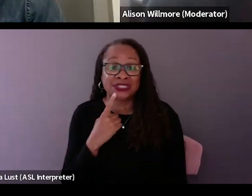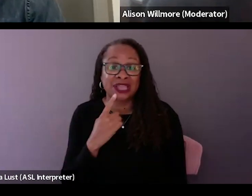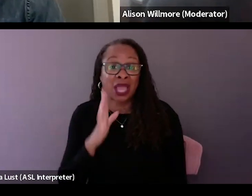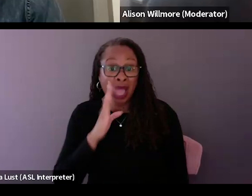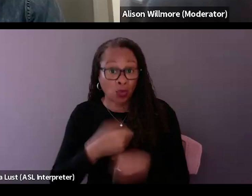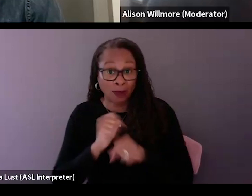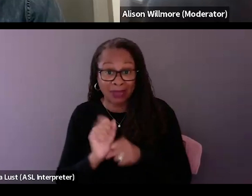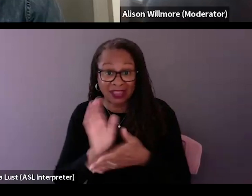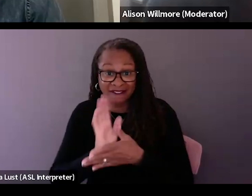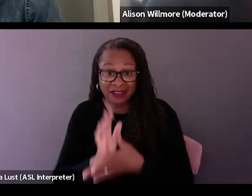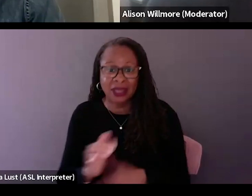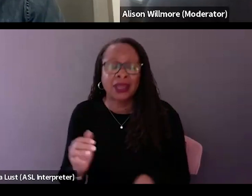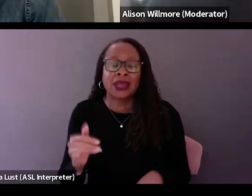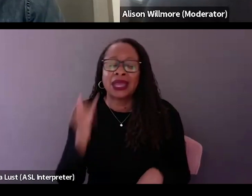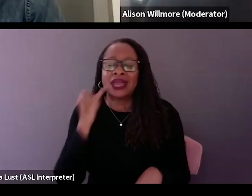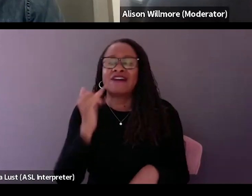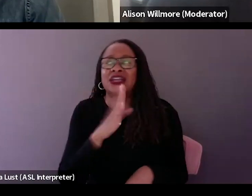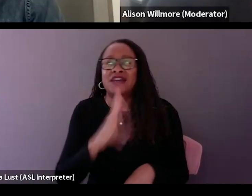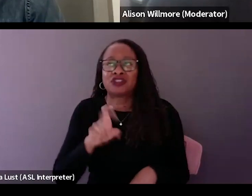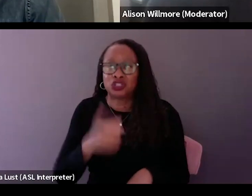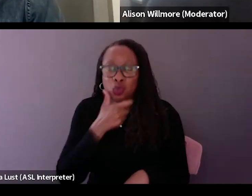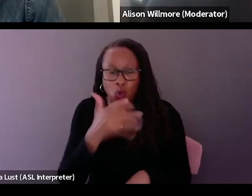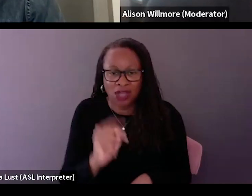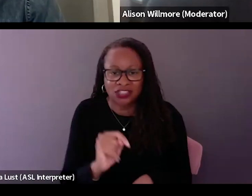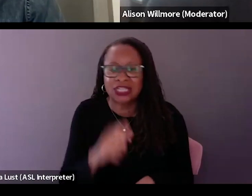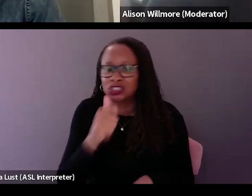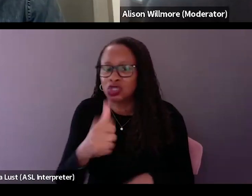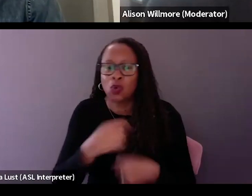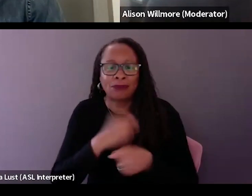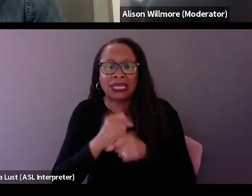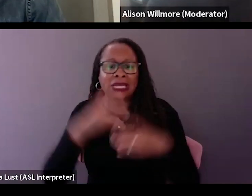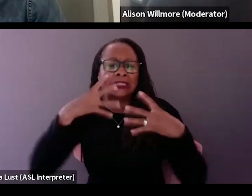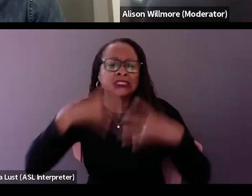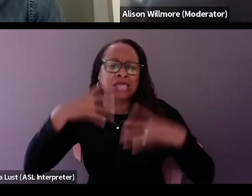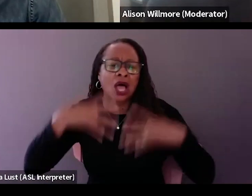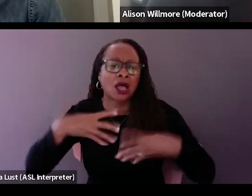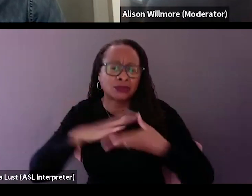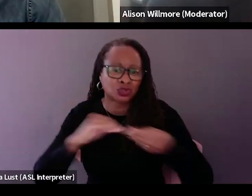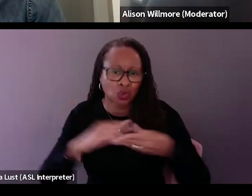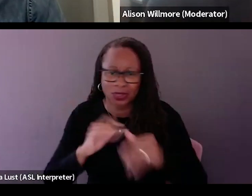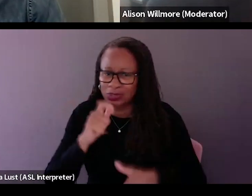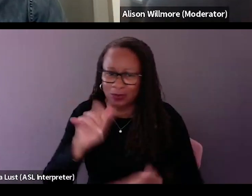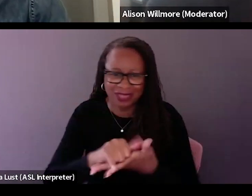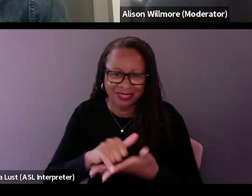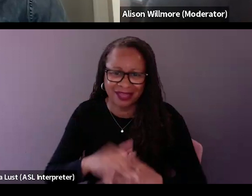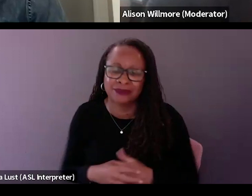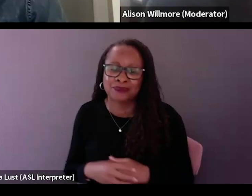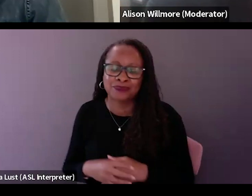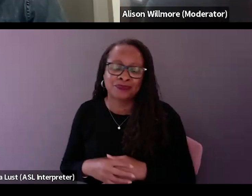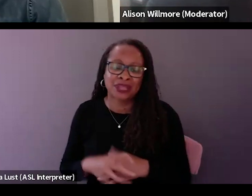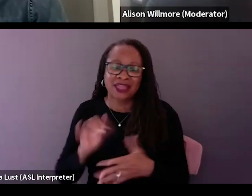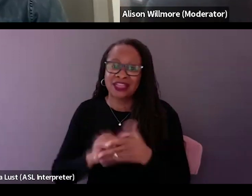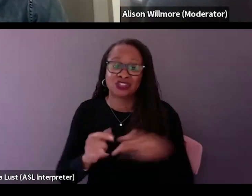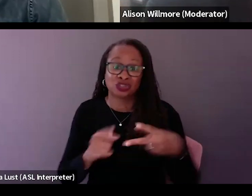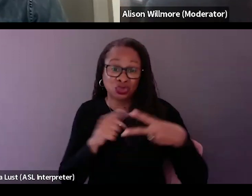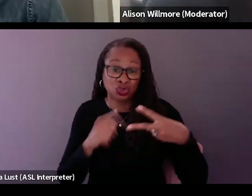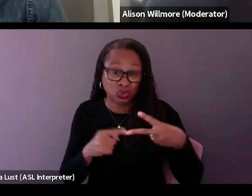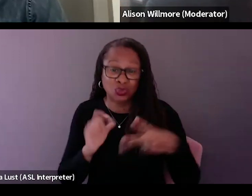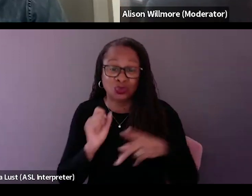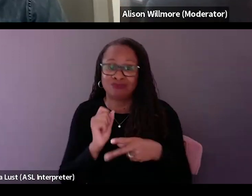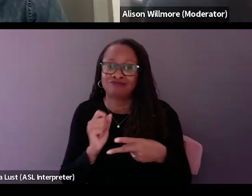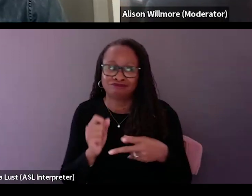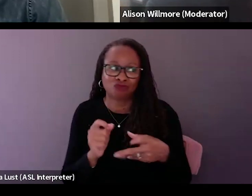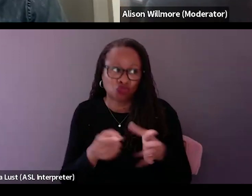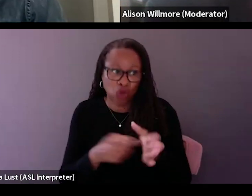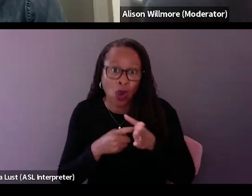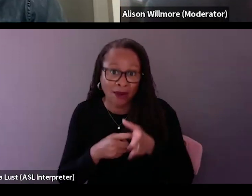sob story. Please don't make it a sob story. Those were her two conditions. Then our film started coming out and